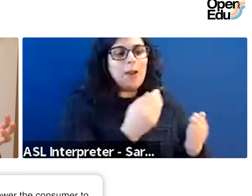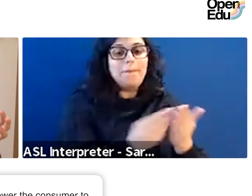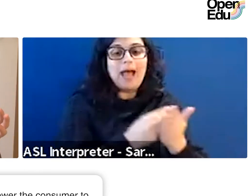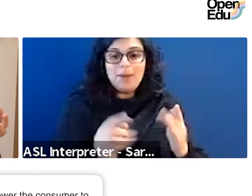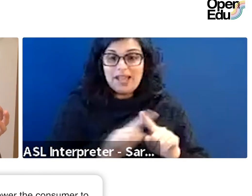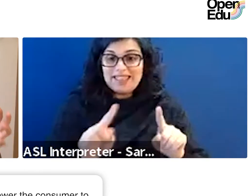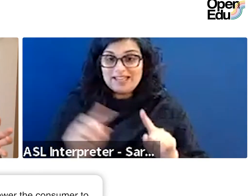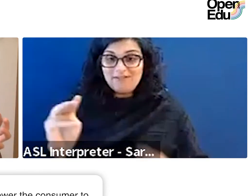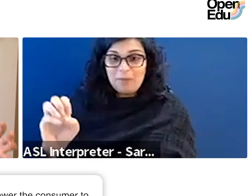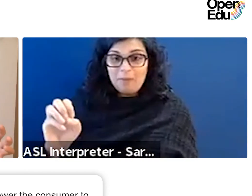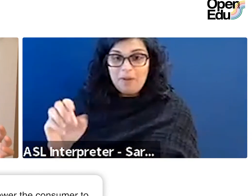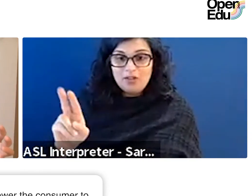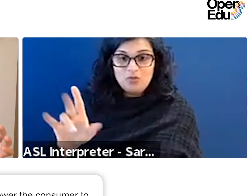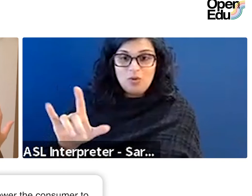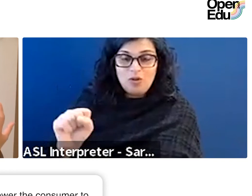in a way